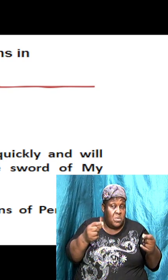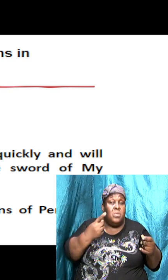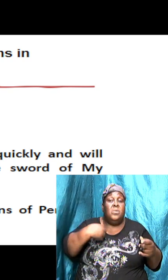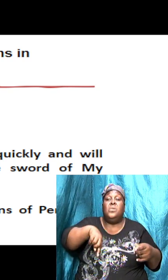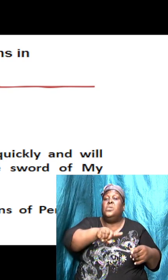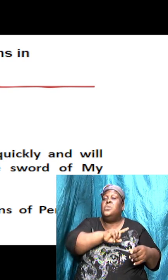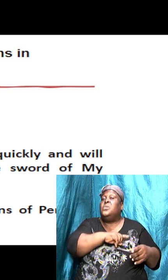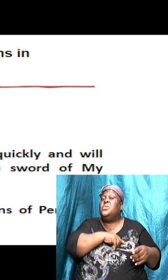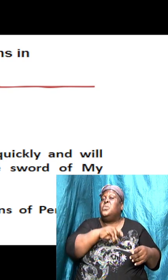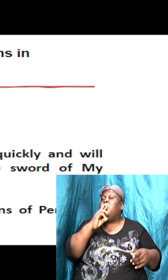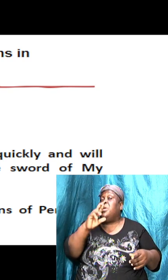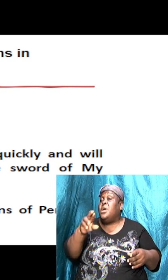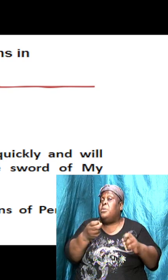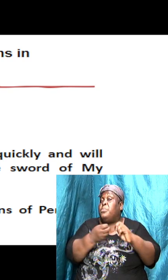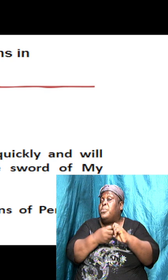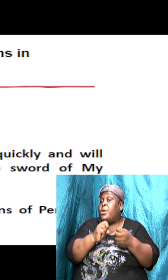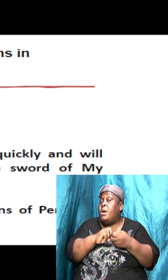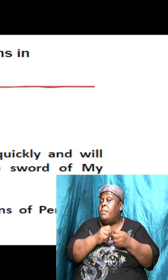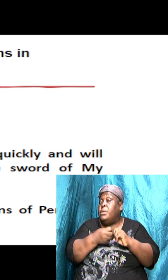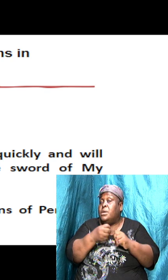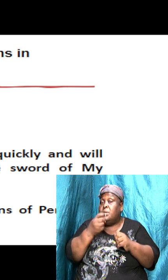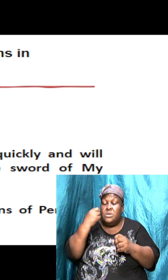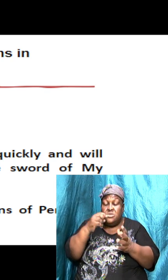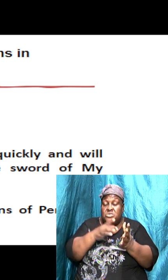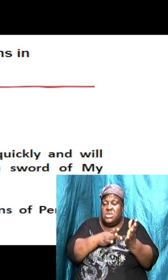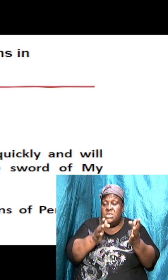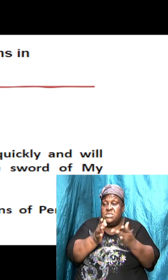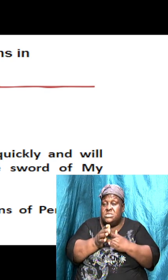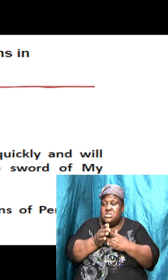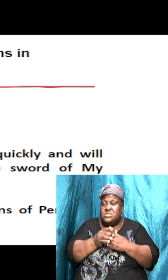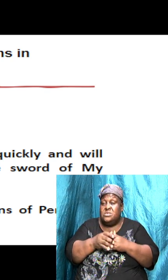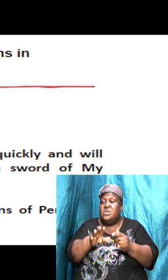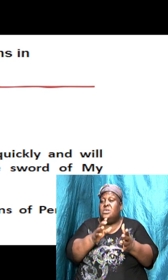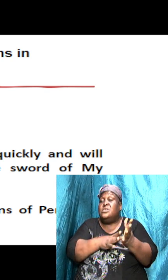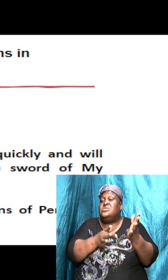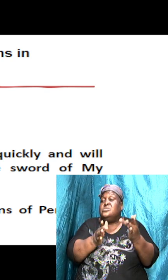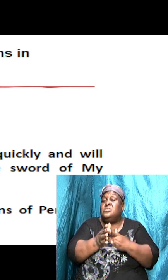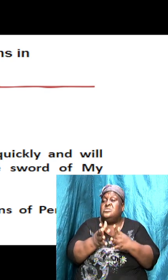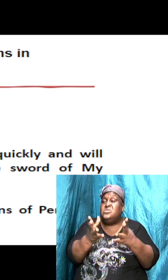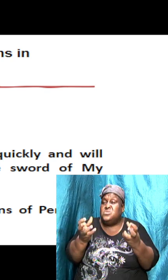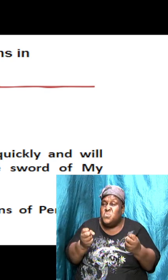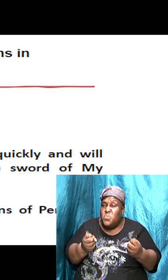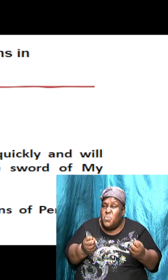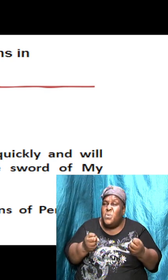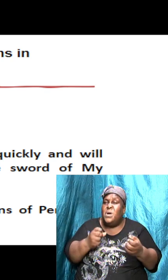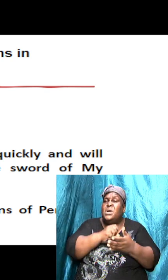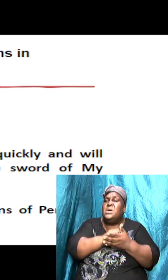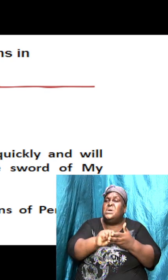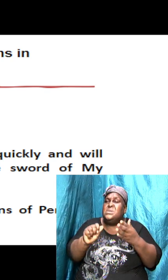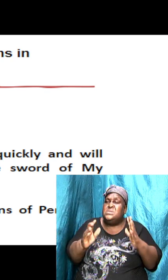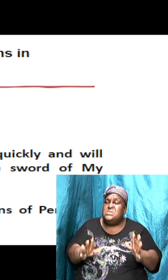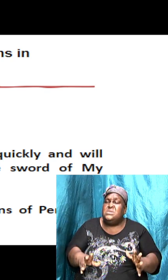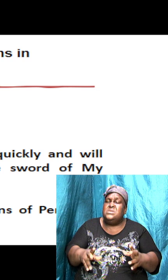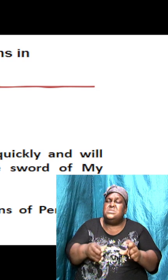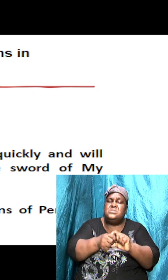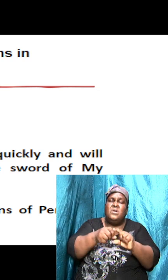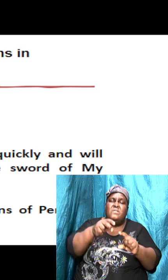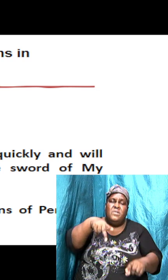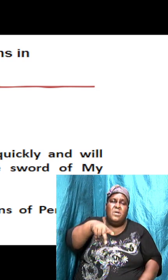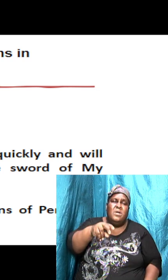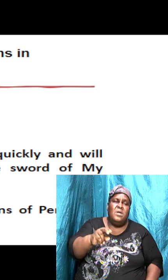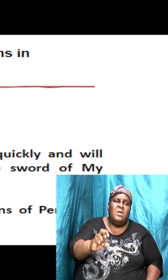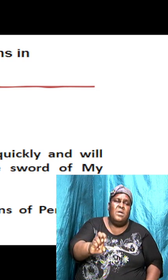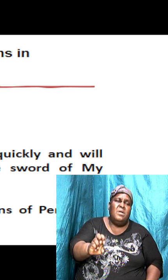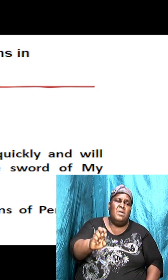trouble with Jesus. For hear what Jesus said now. Jesus wants the saints of Pergamos to understand that